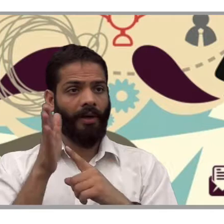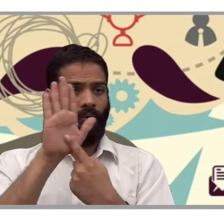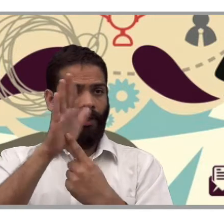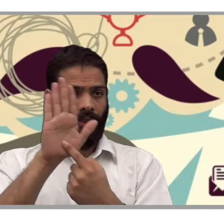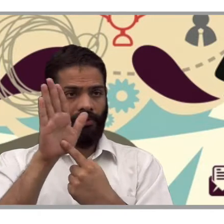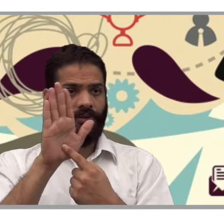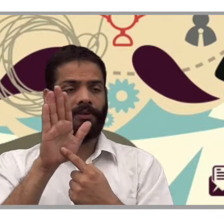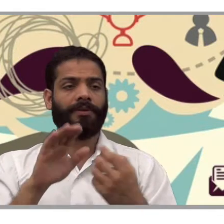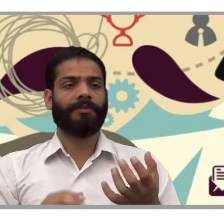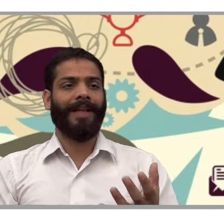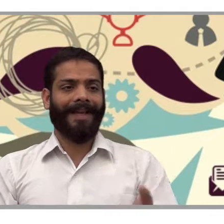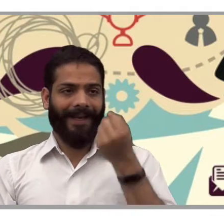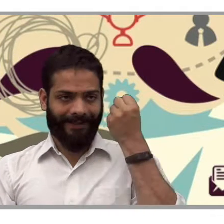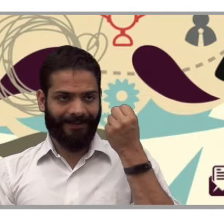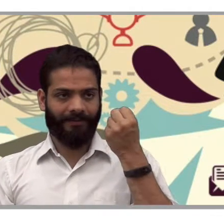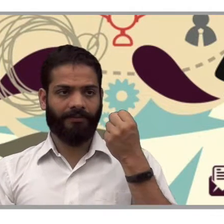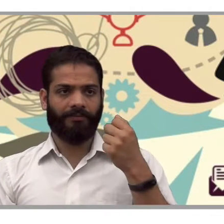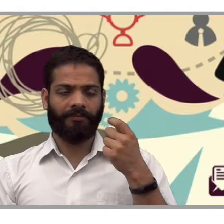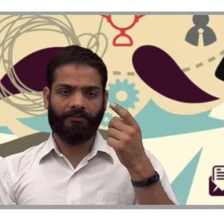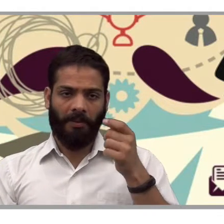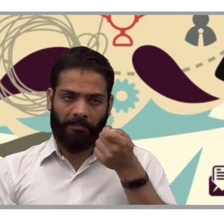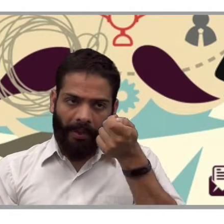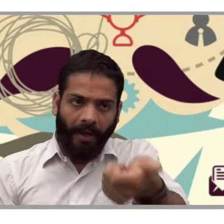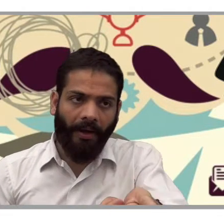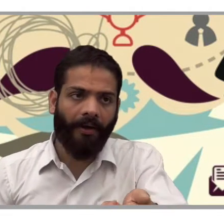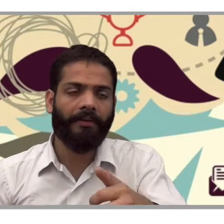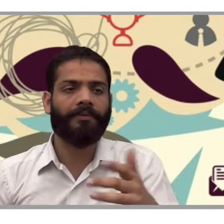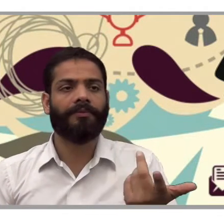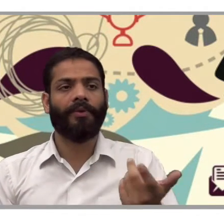The next category is path movement and orientation.